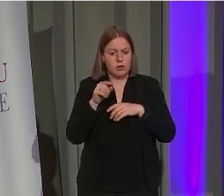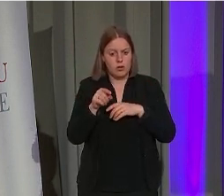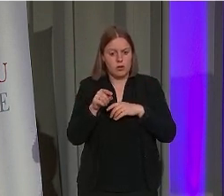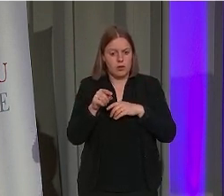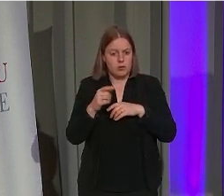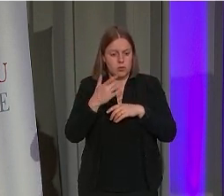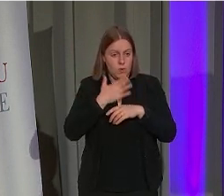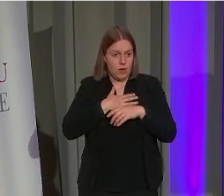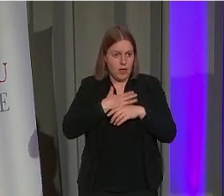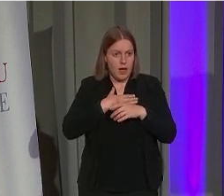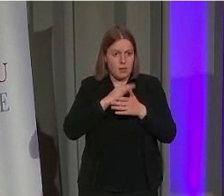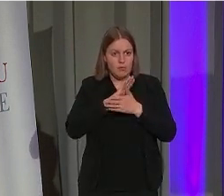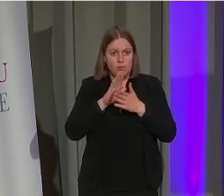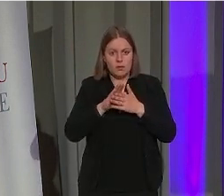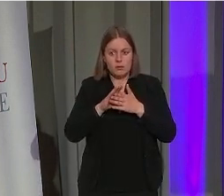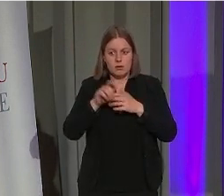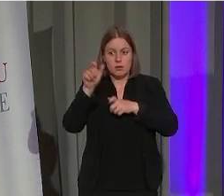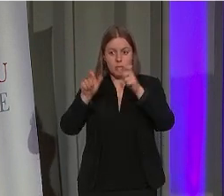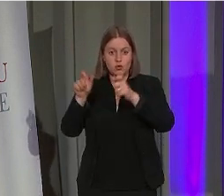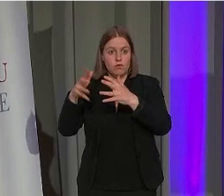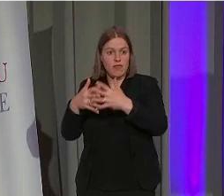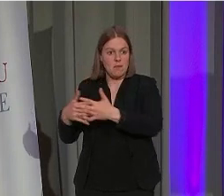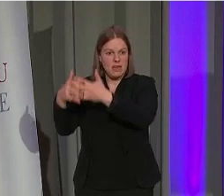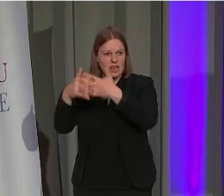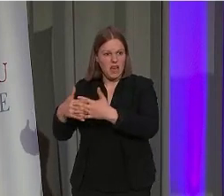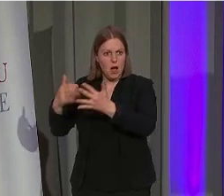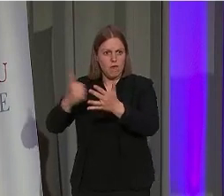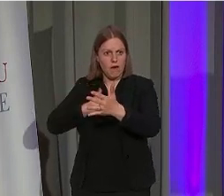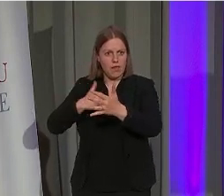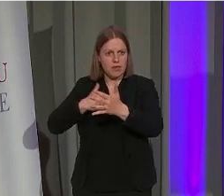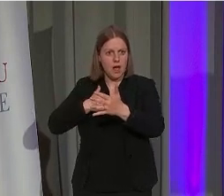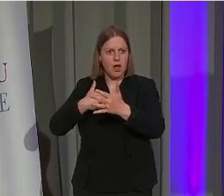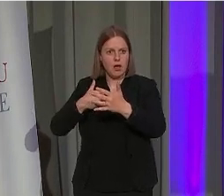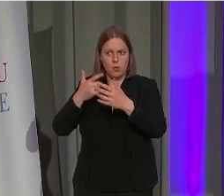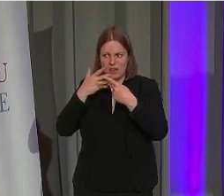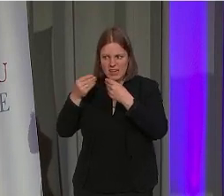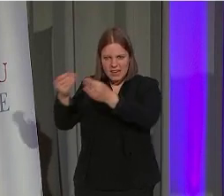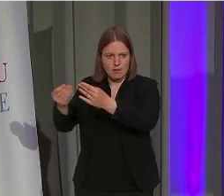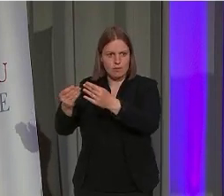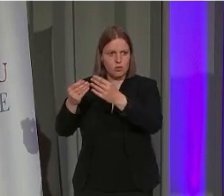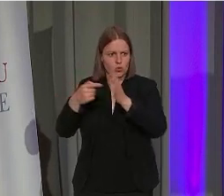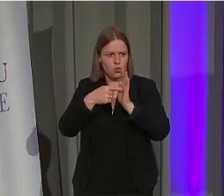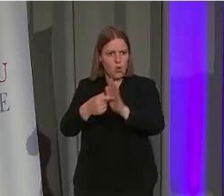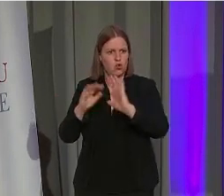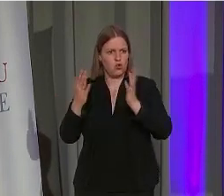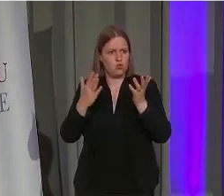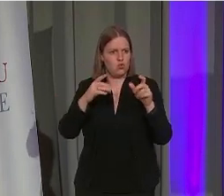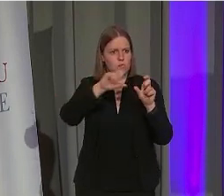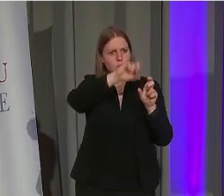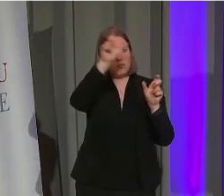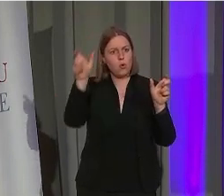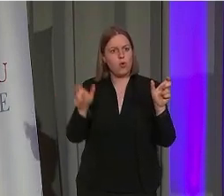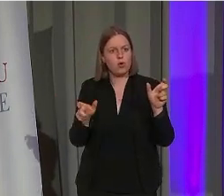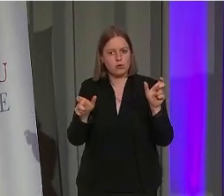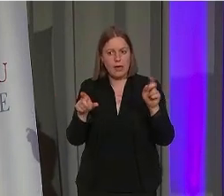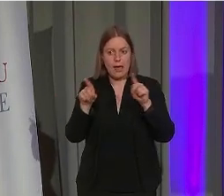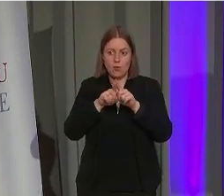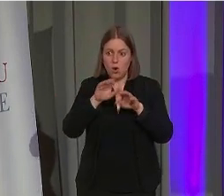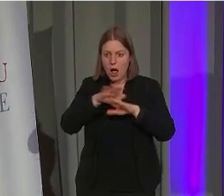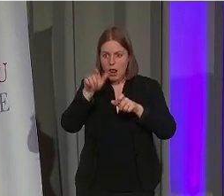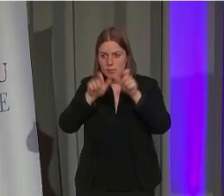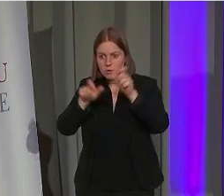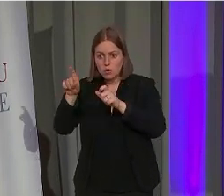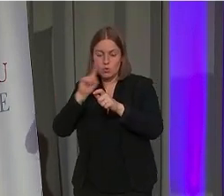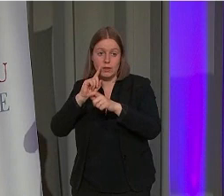The target group of Mennen Gate is also an international group, is actually worldwide,